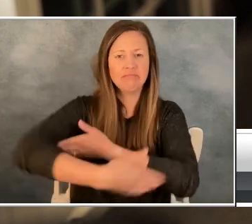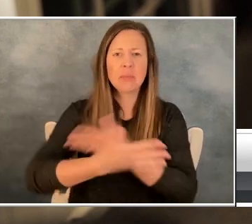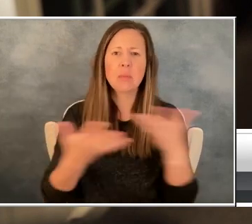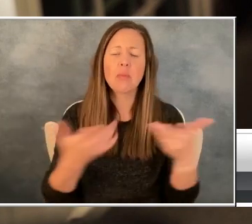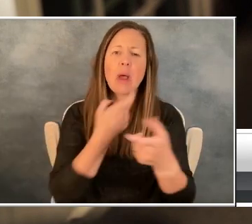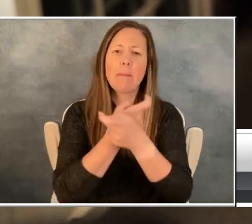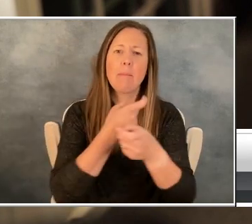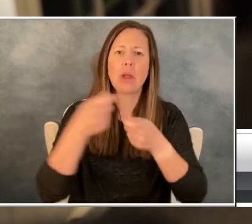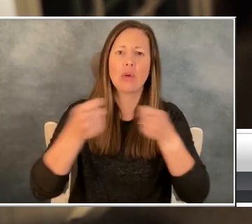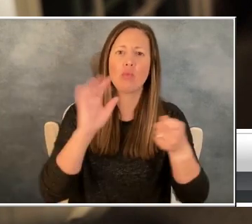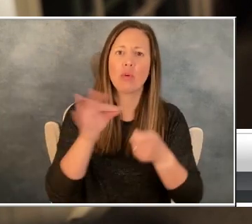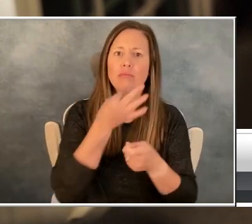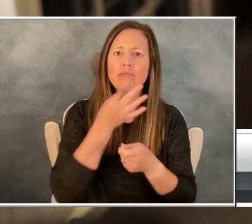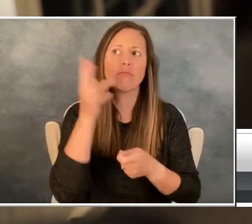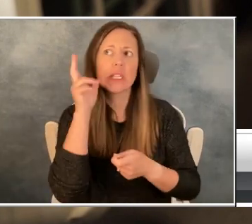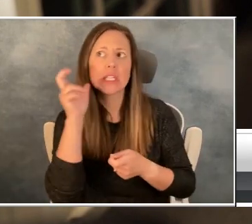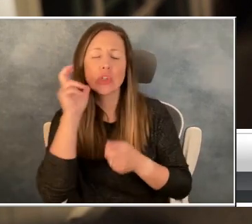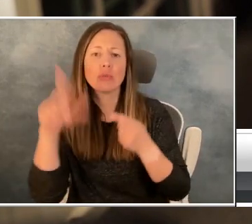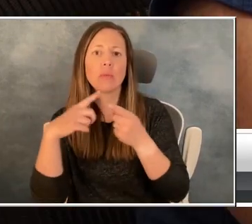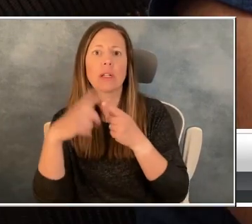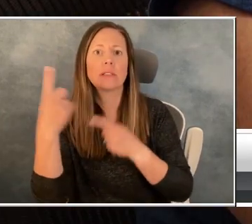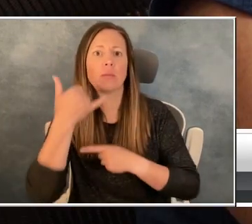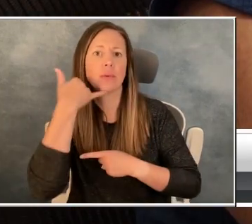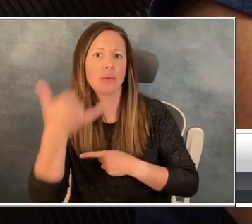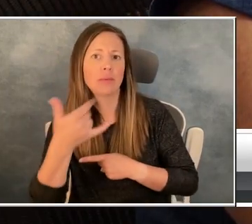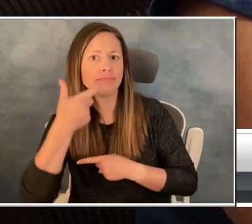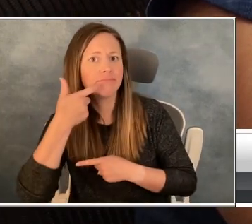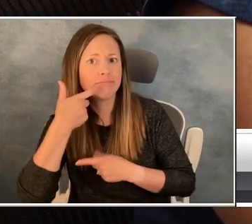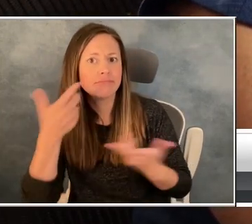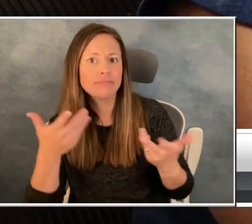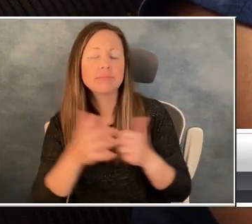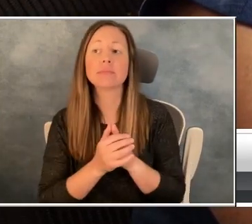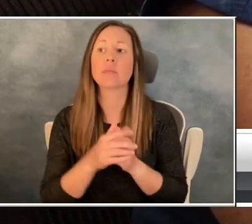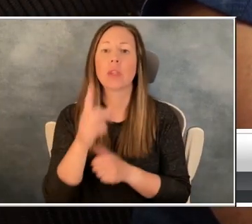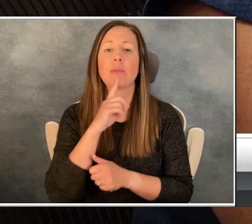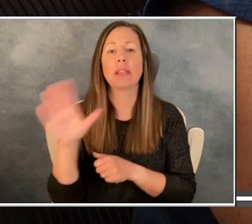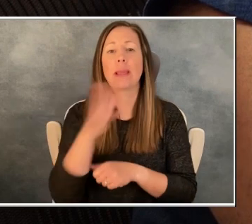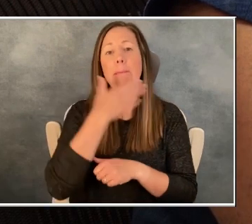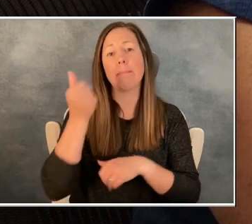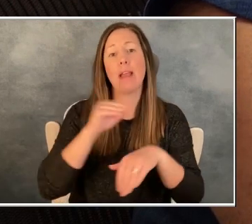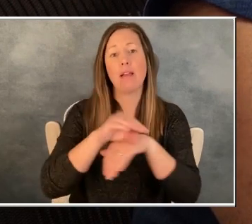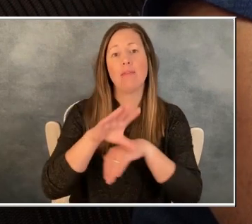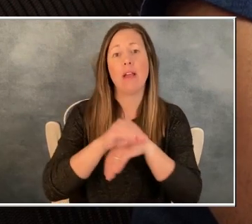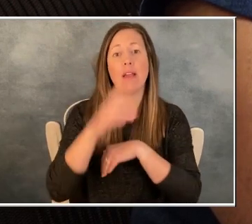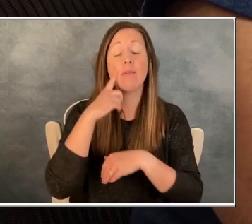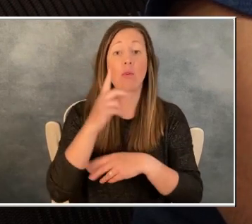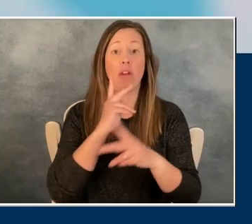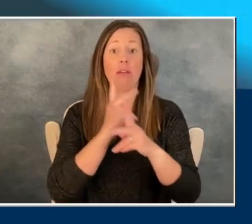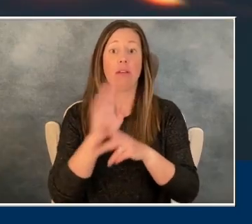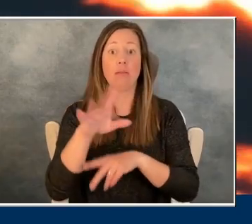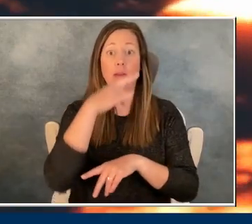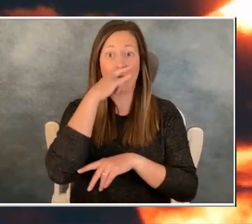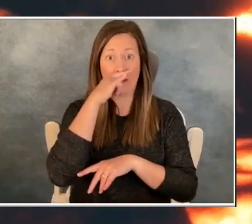experts hear on the other end of the phone? Get their best advice for keeping your kids safe.